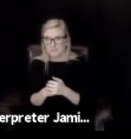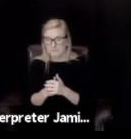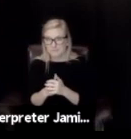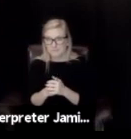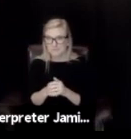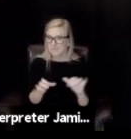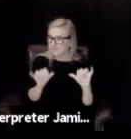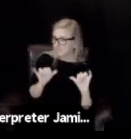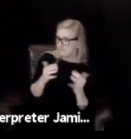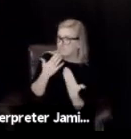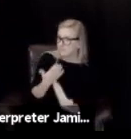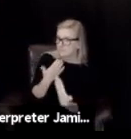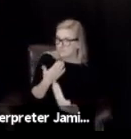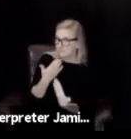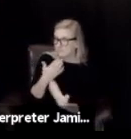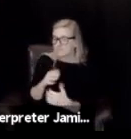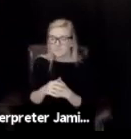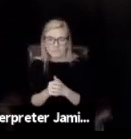Very good, very good. I'm